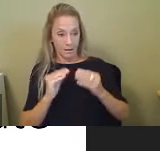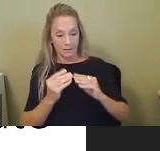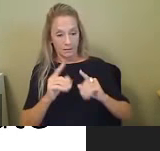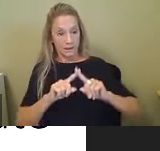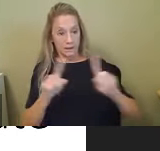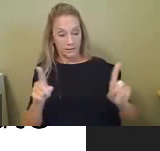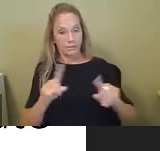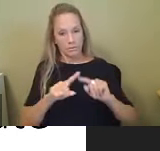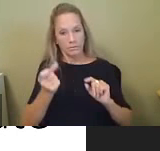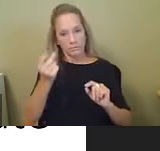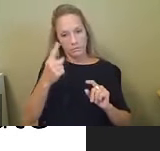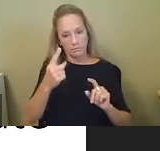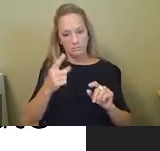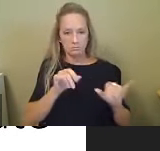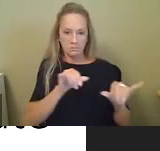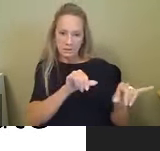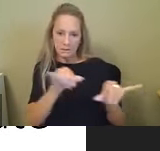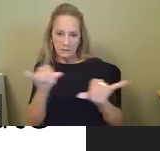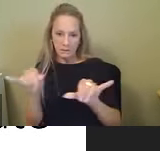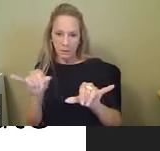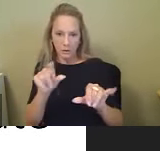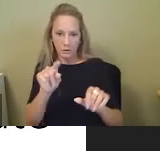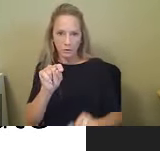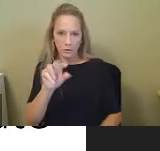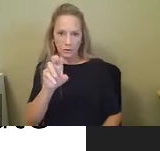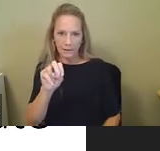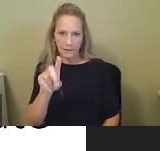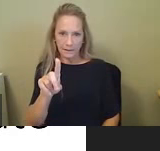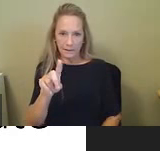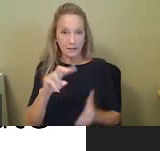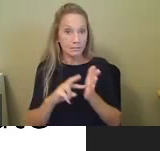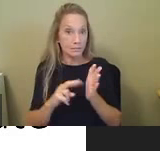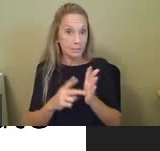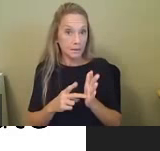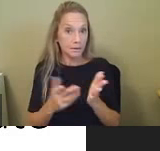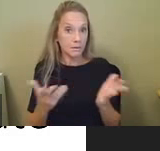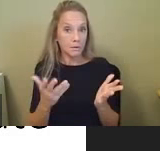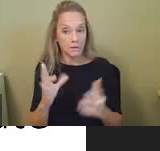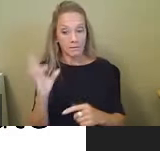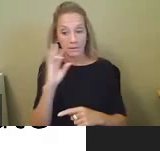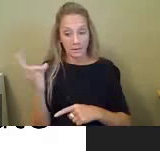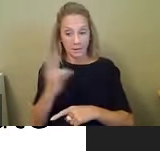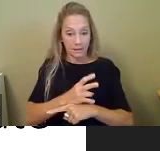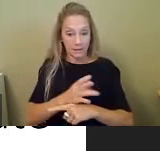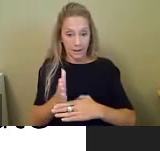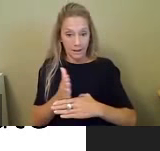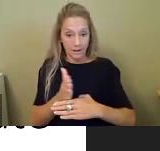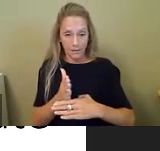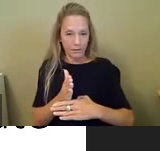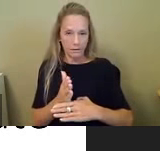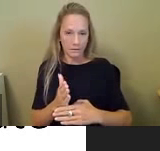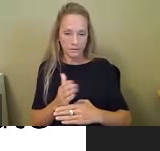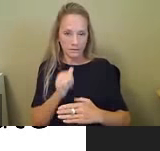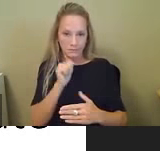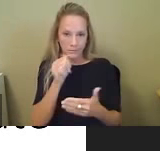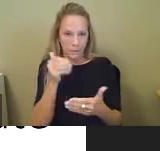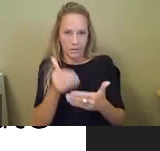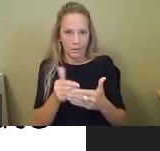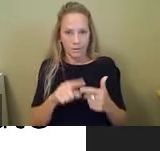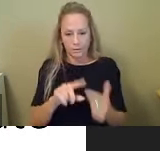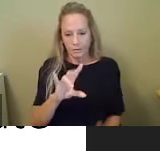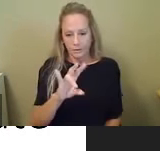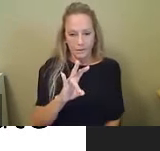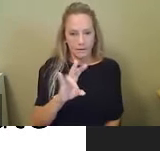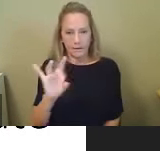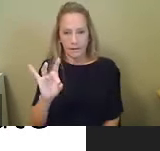is similar. So still not, at least on the 7-day average, not close to that 7-8%,